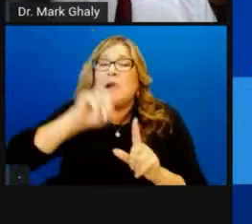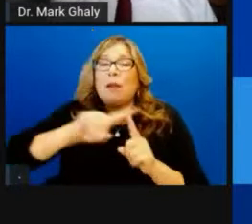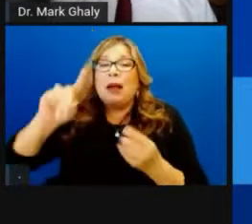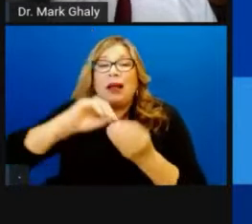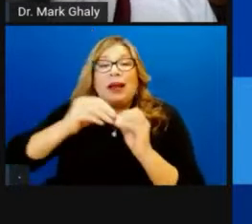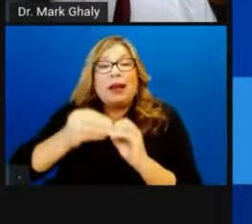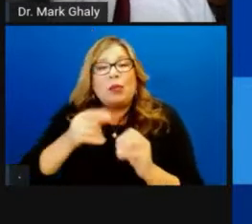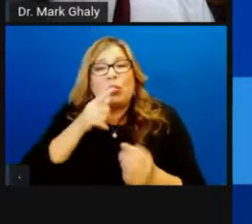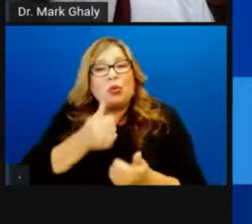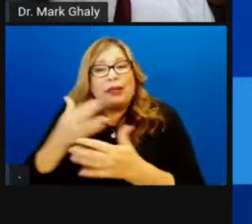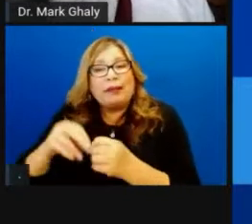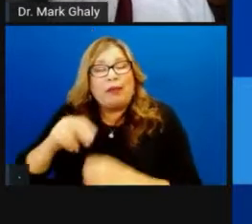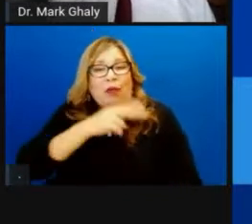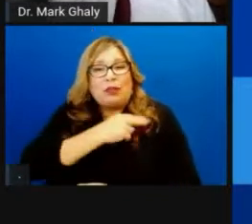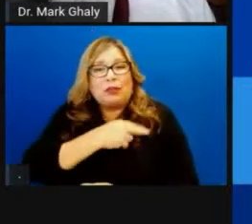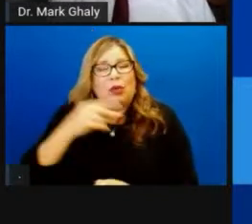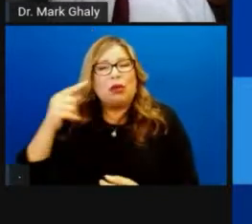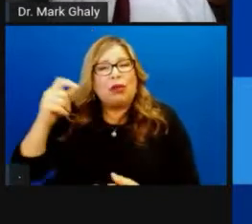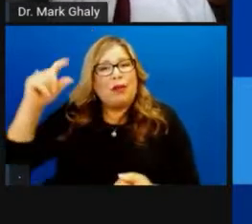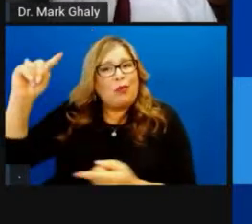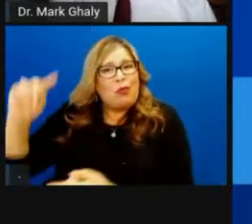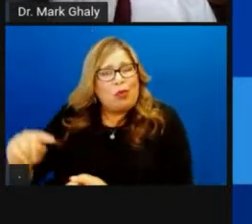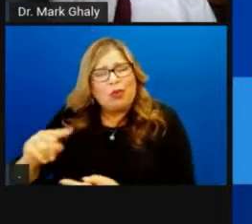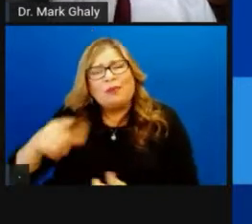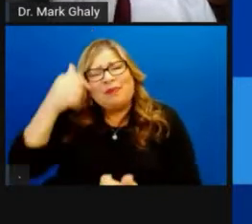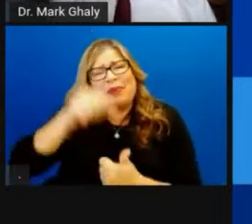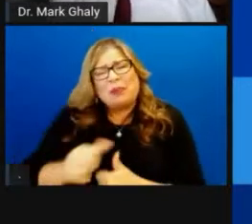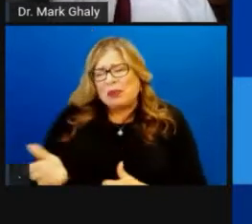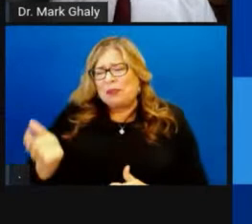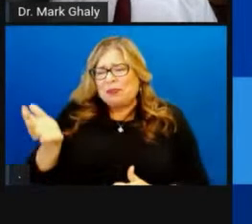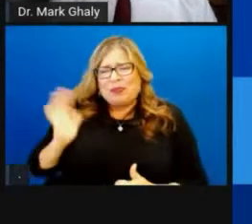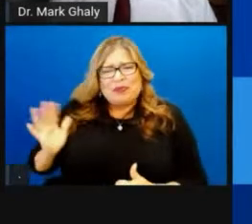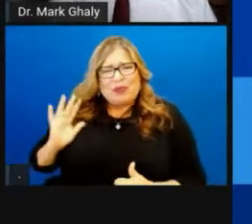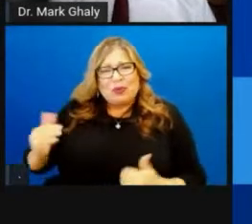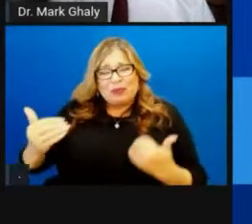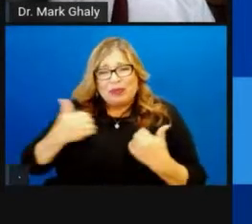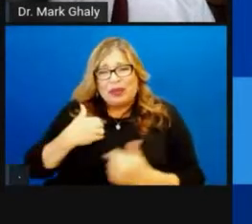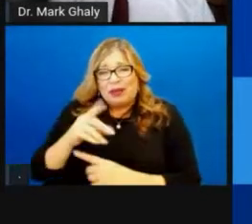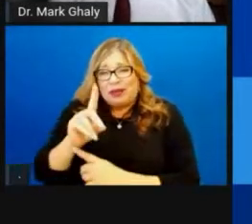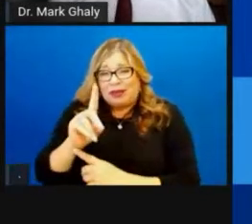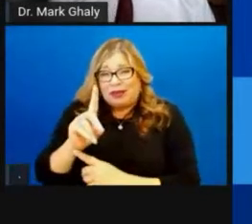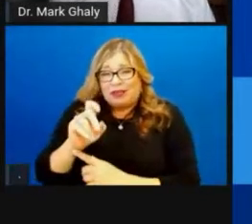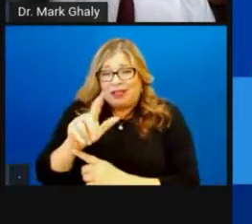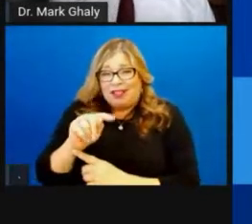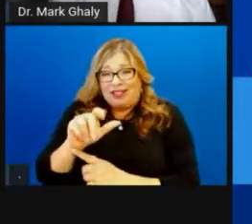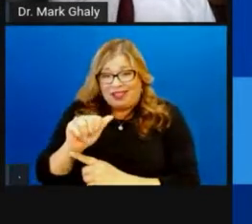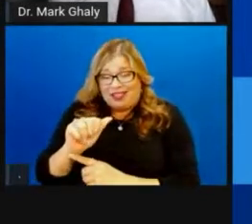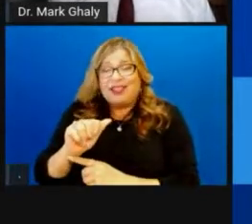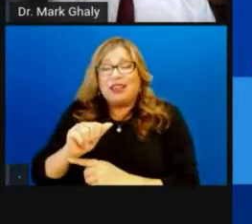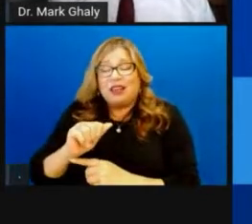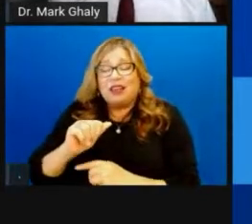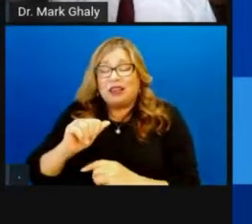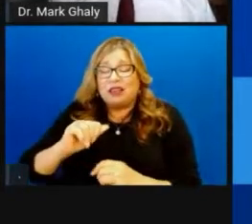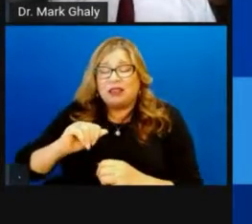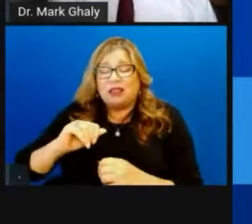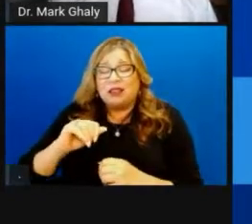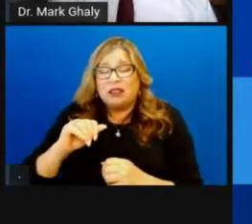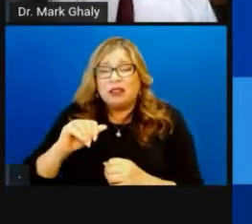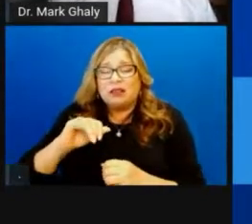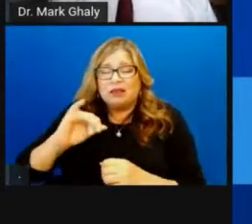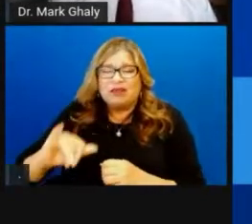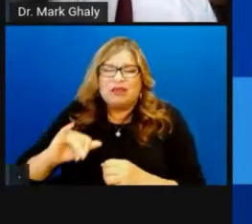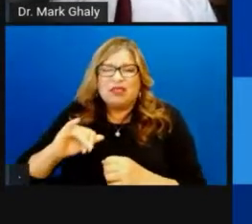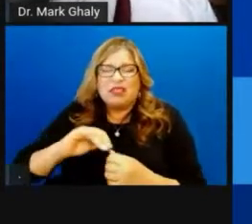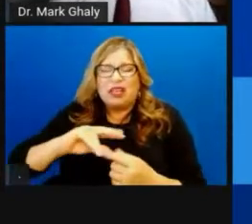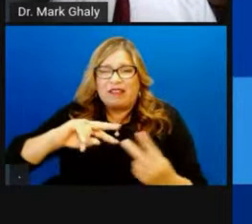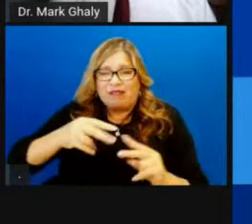Delta surge, where you see the bump right before this far right peak, where you